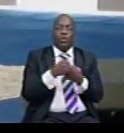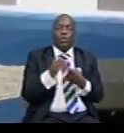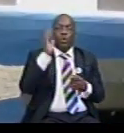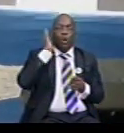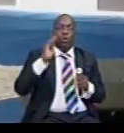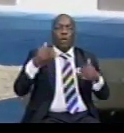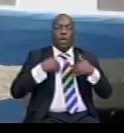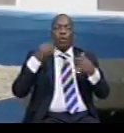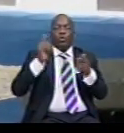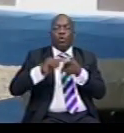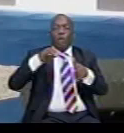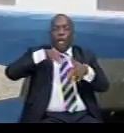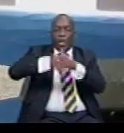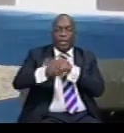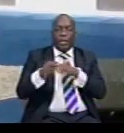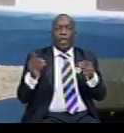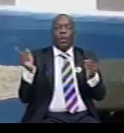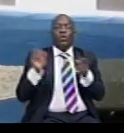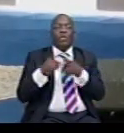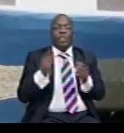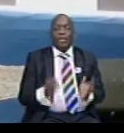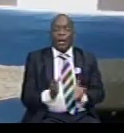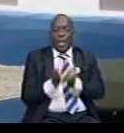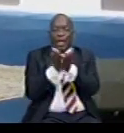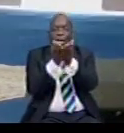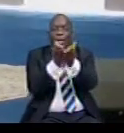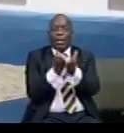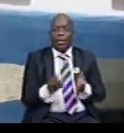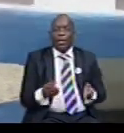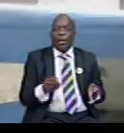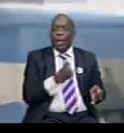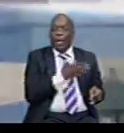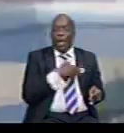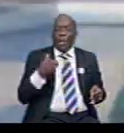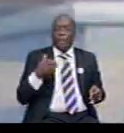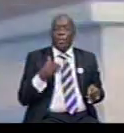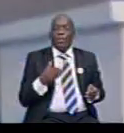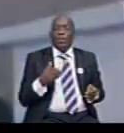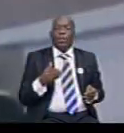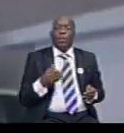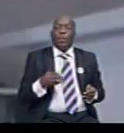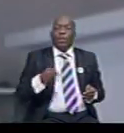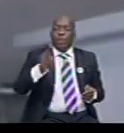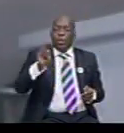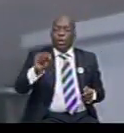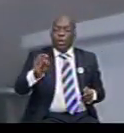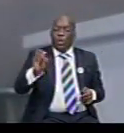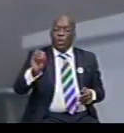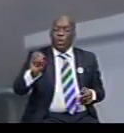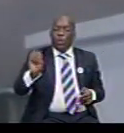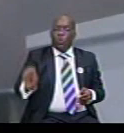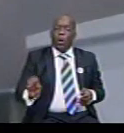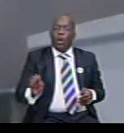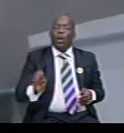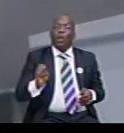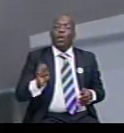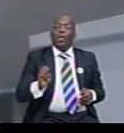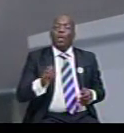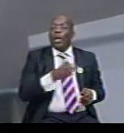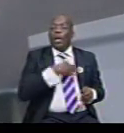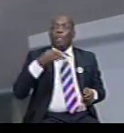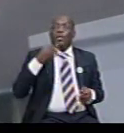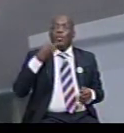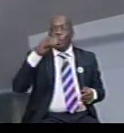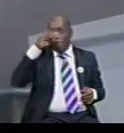the ark. And Noah and a minority, his family, believed